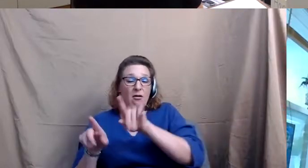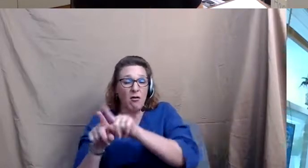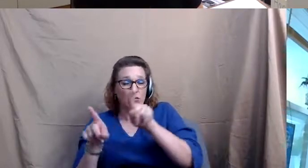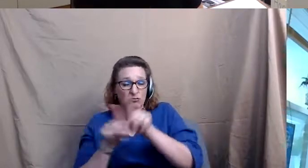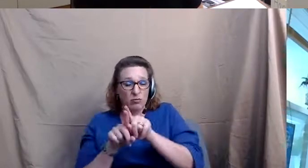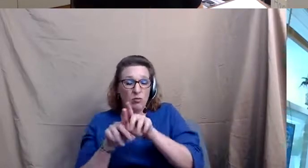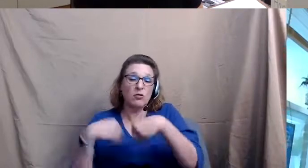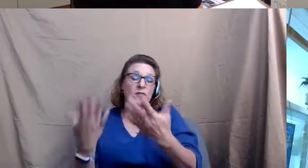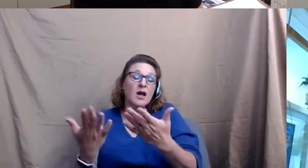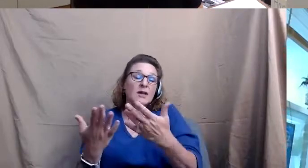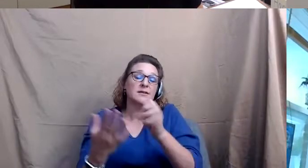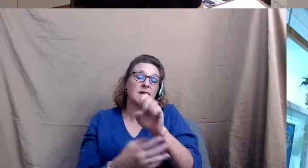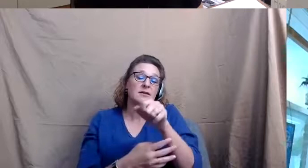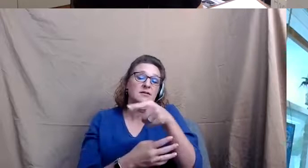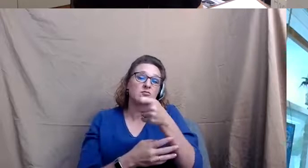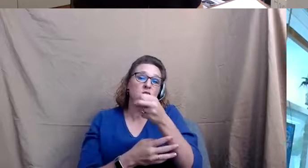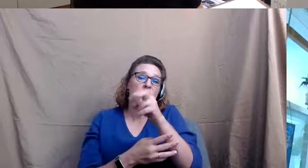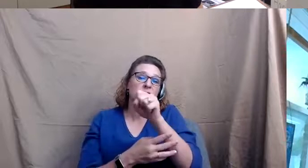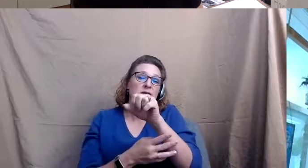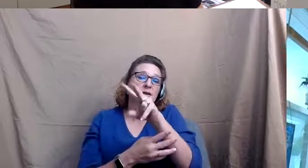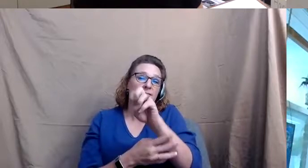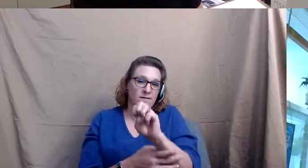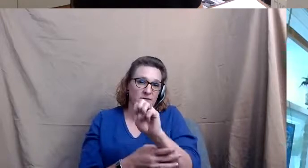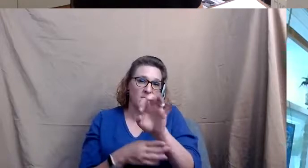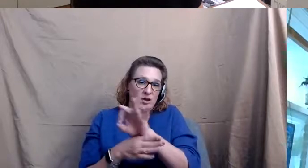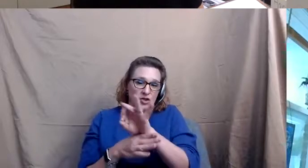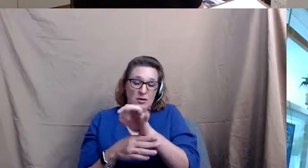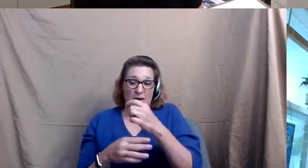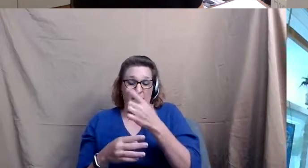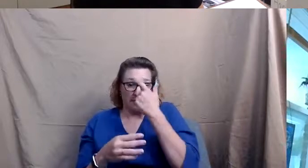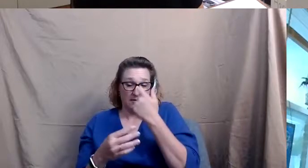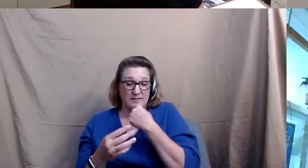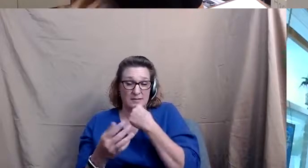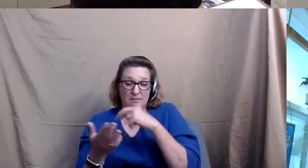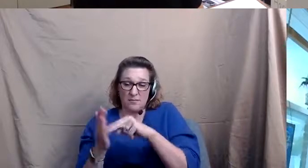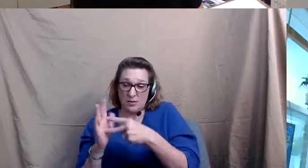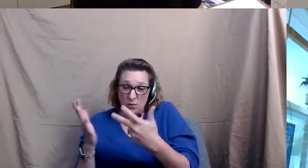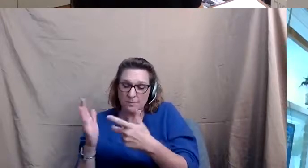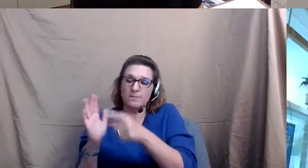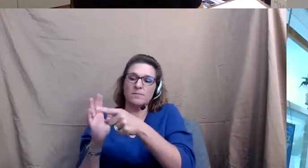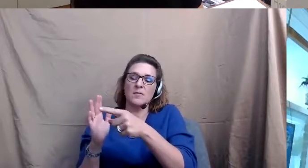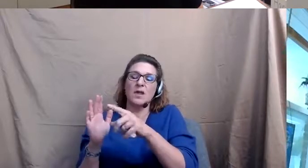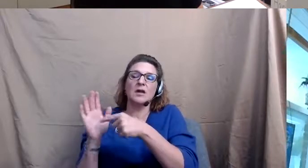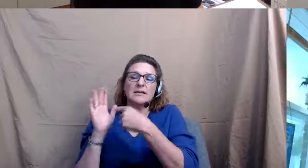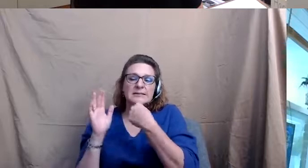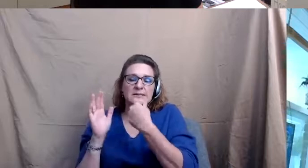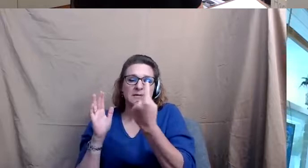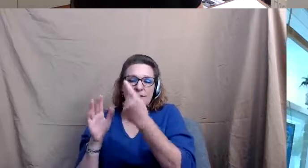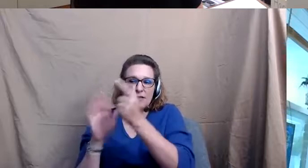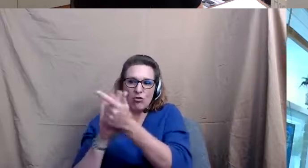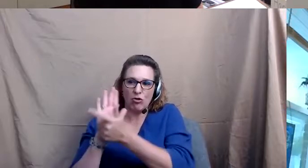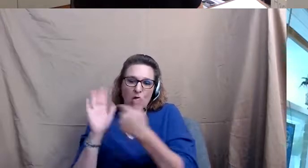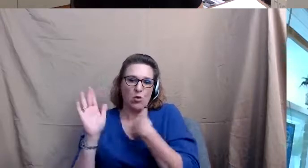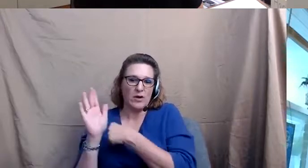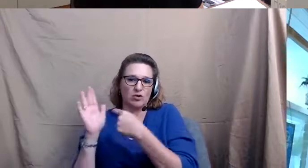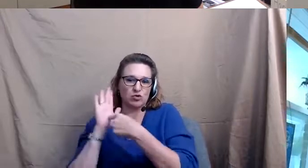expressive function, the idea that by saying something in the law, we're showing society's condemnation of that